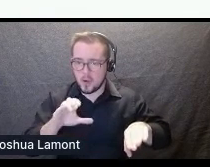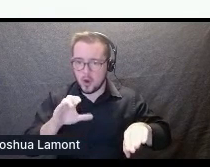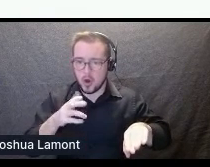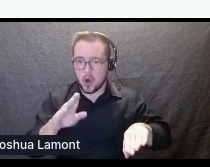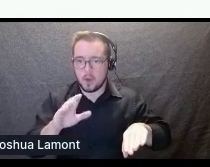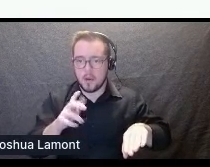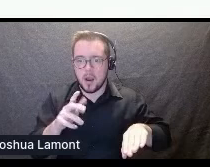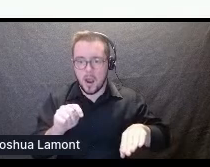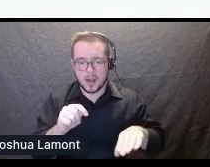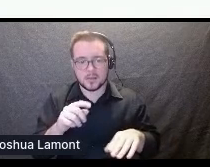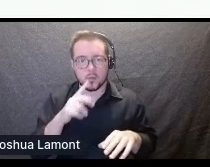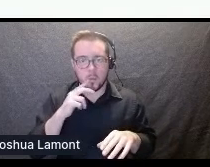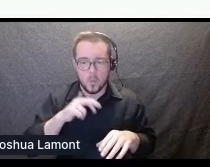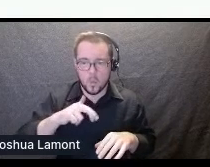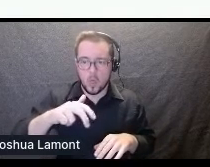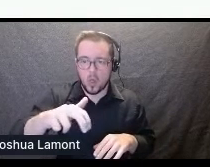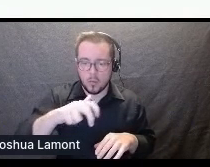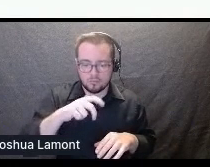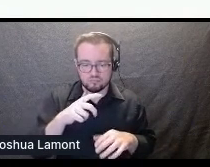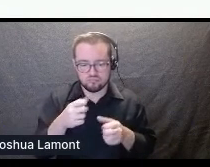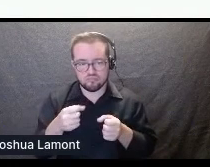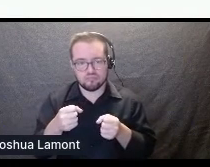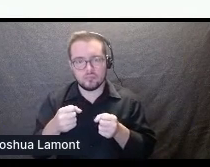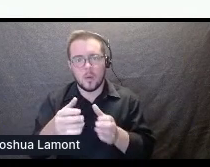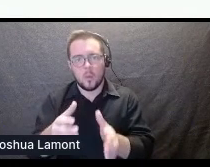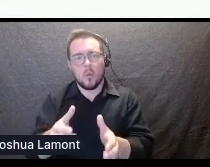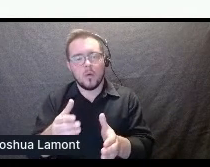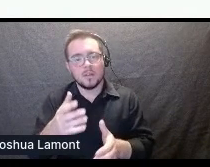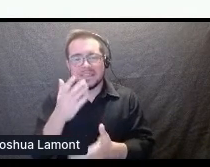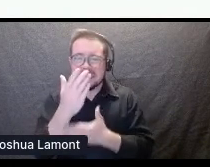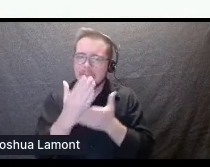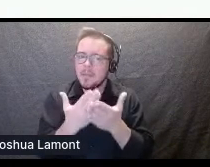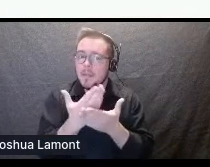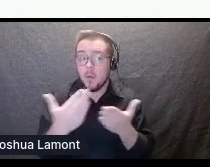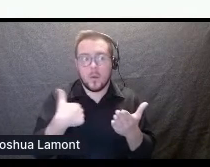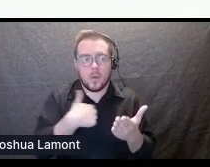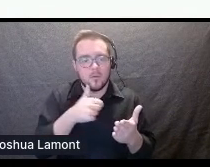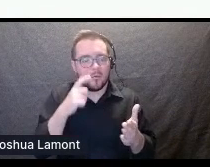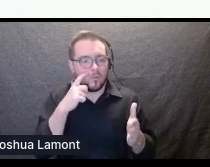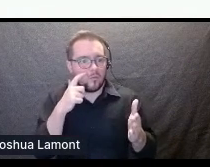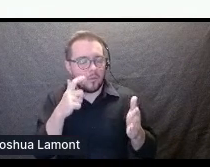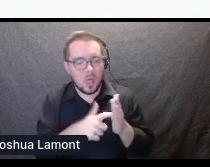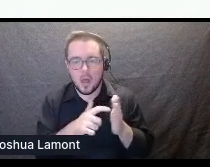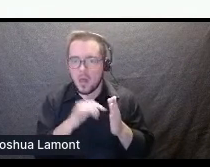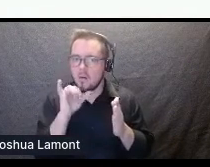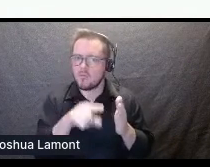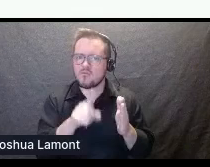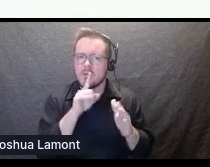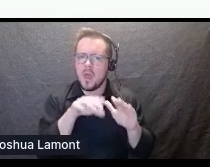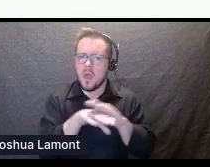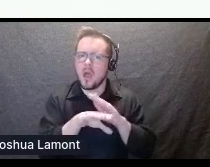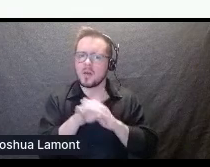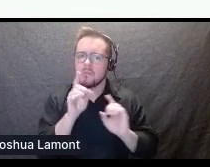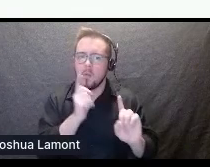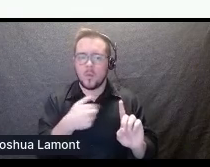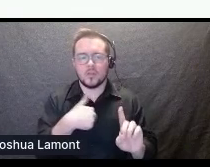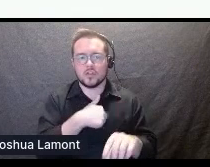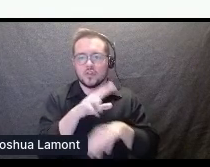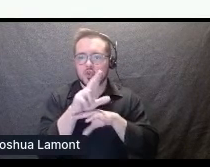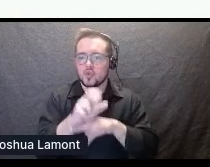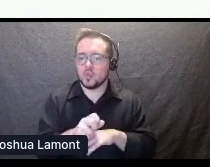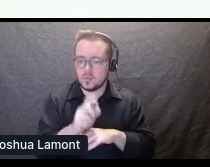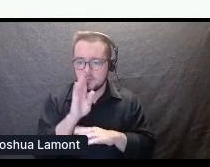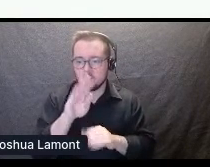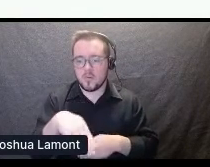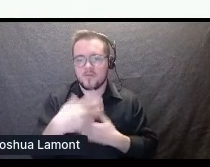cuts. Yeah, a lot of simple things that we might even take for granted or not even realize are access points in the first place, but we're just used to having them. Yeah, providing